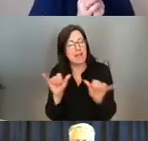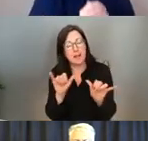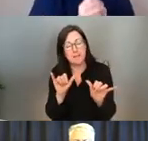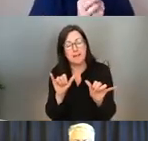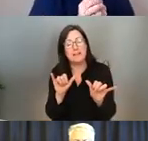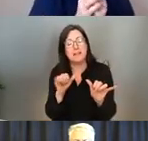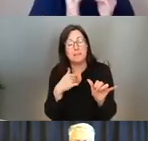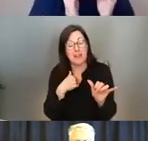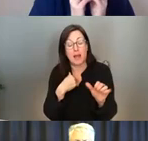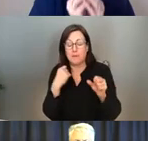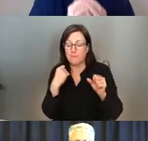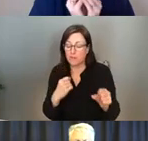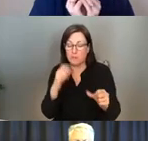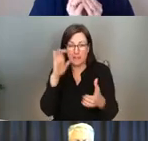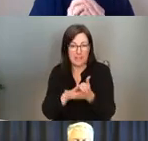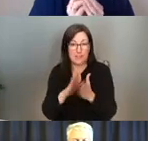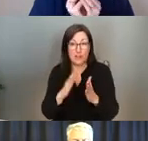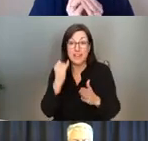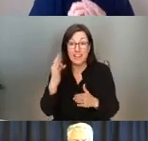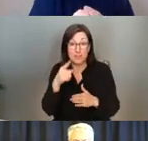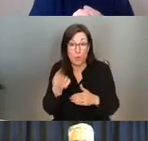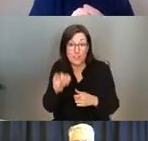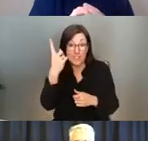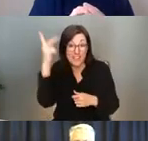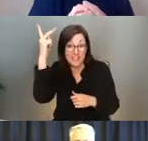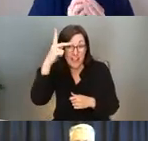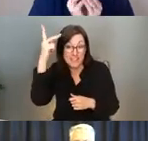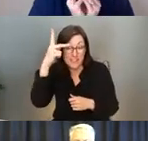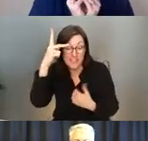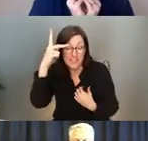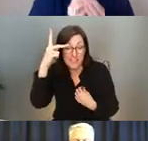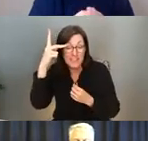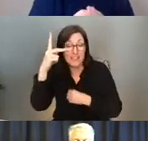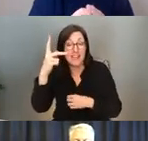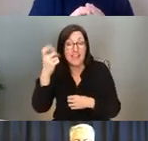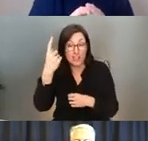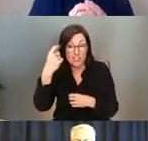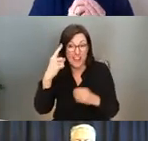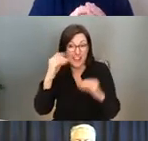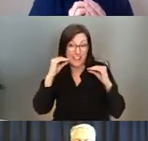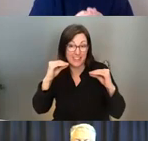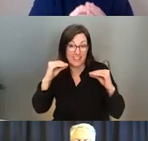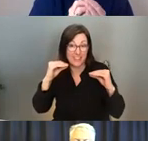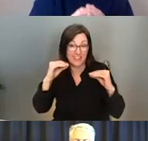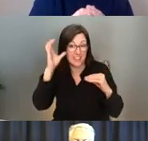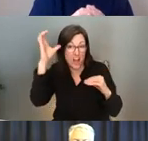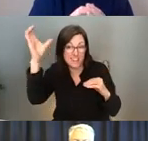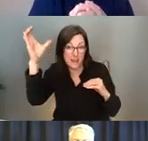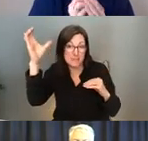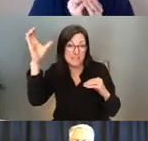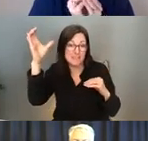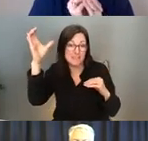I'm a firm believer that if you understand the philosophy and the teachings of what the concept